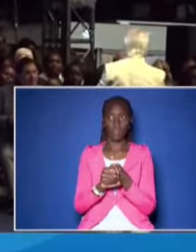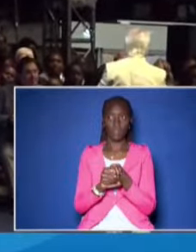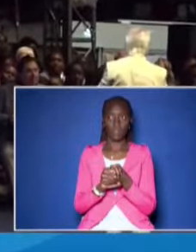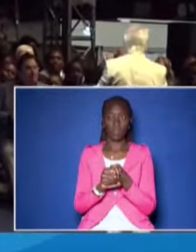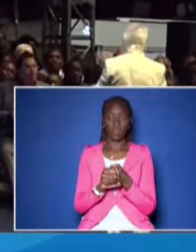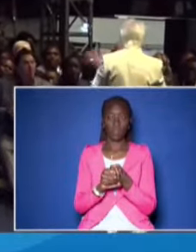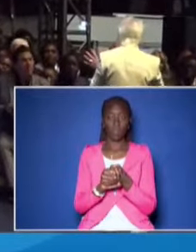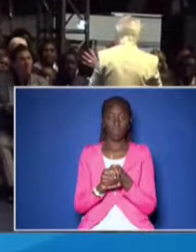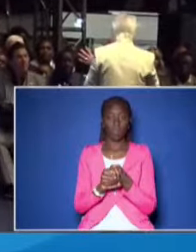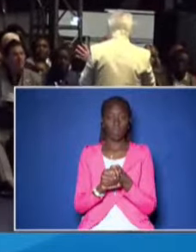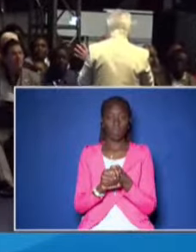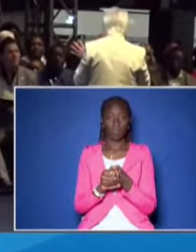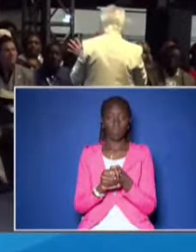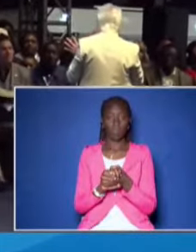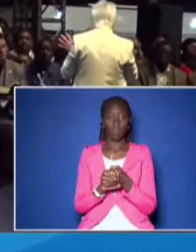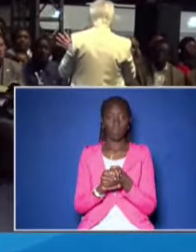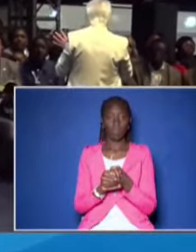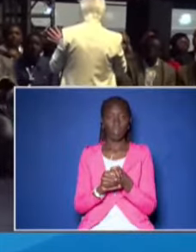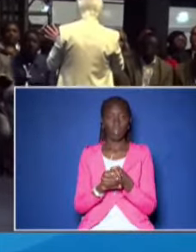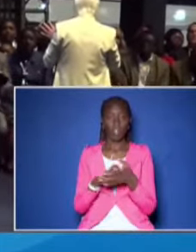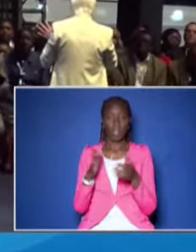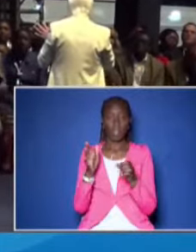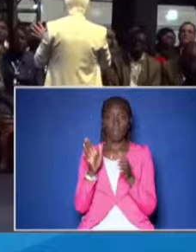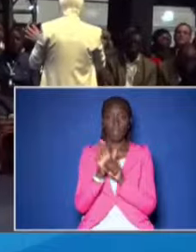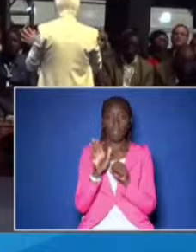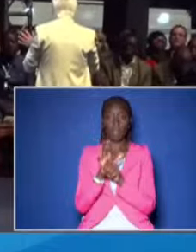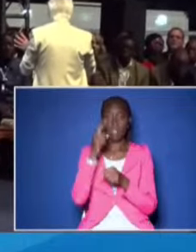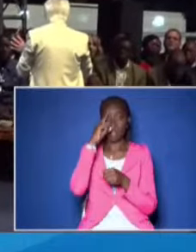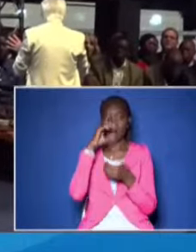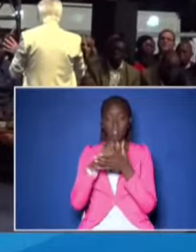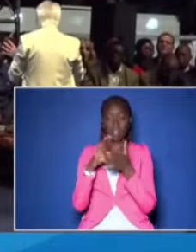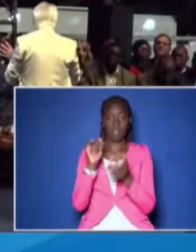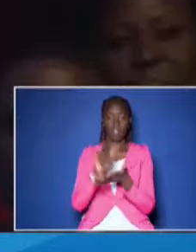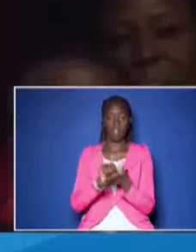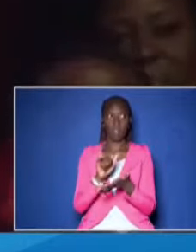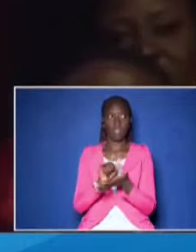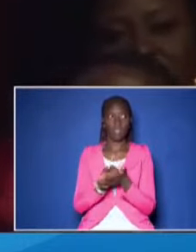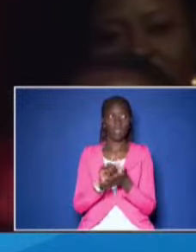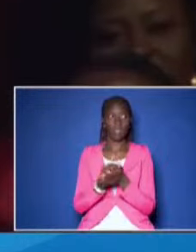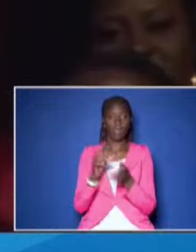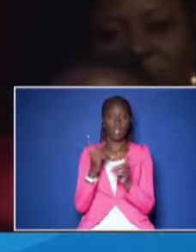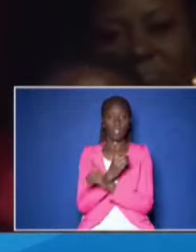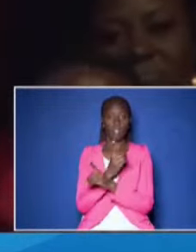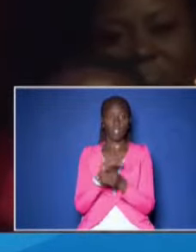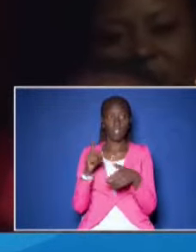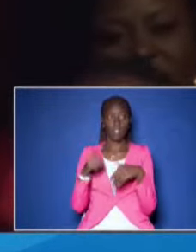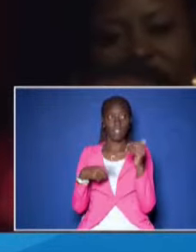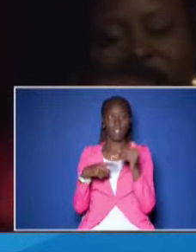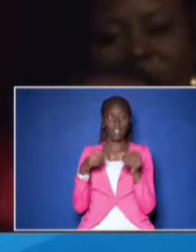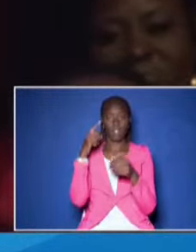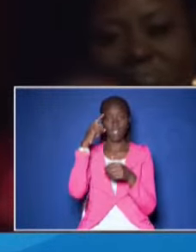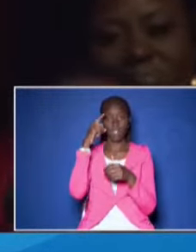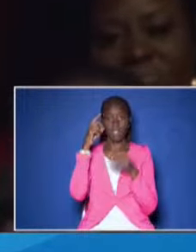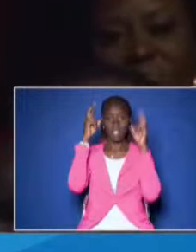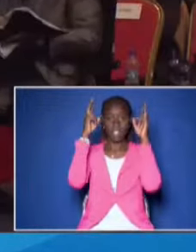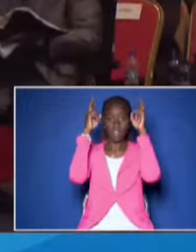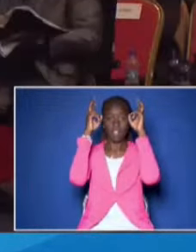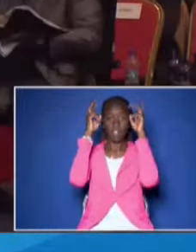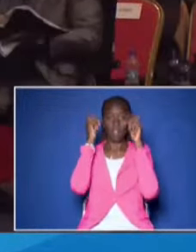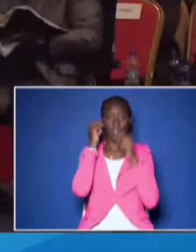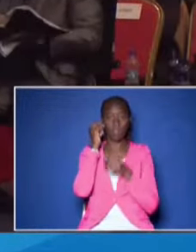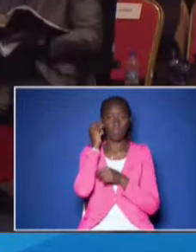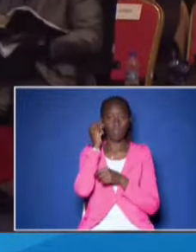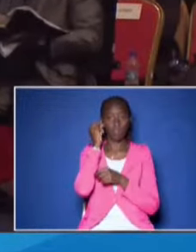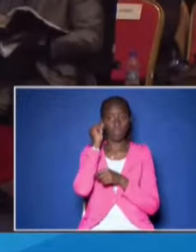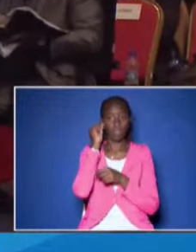that that that that no different than the devil they